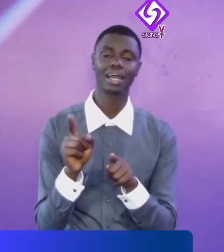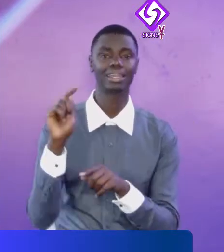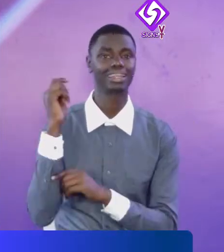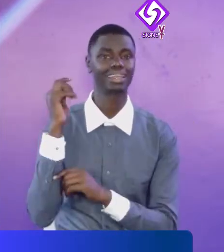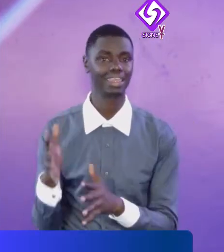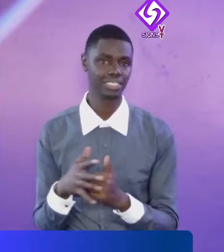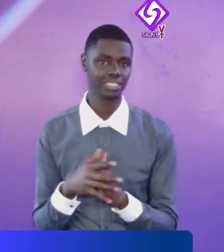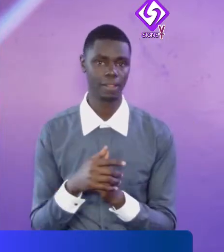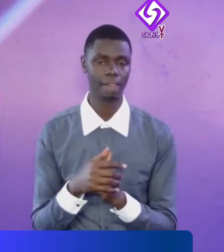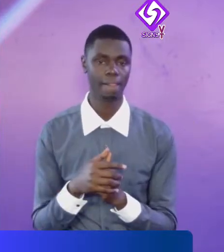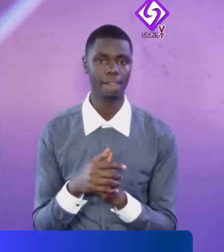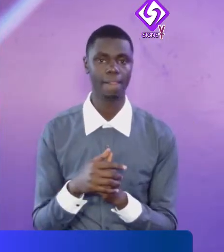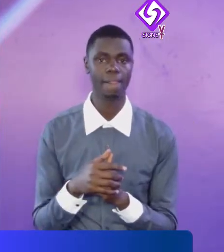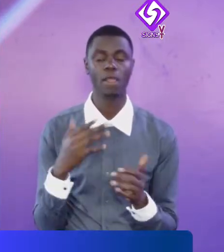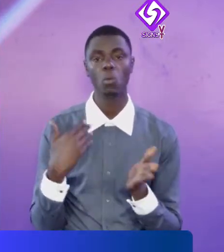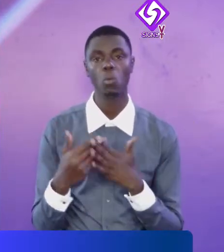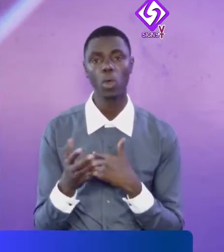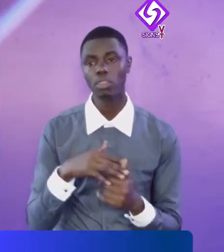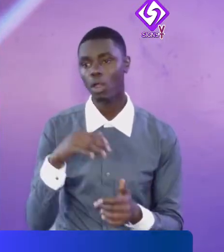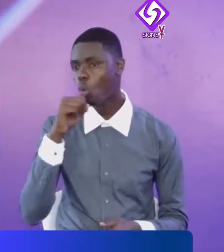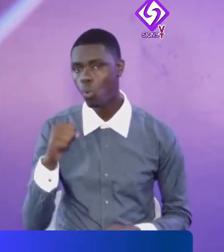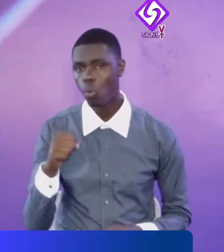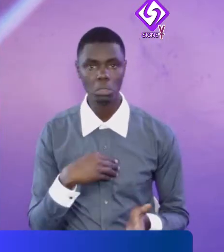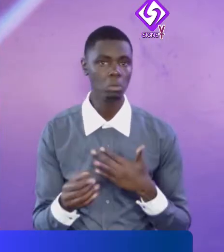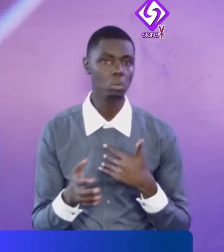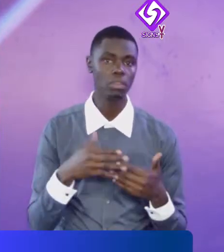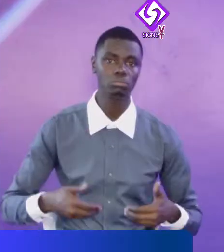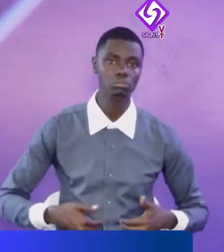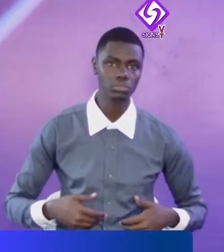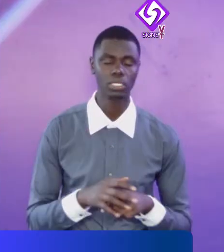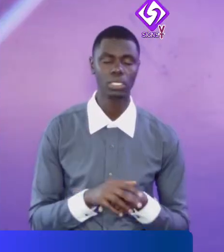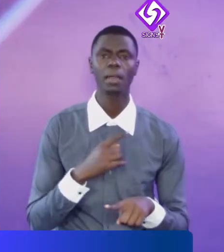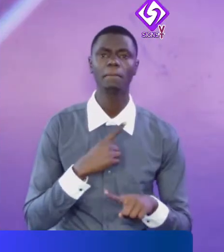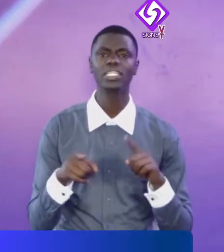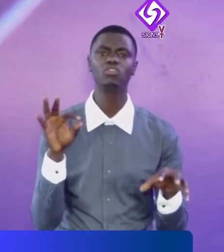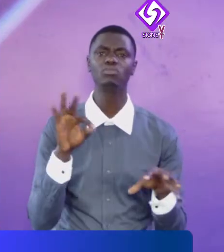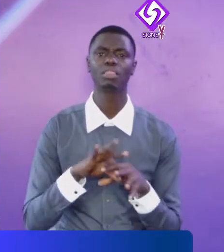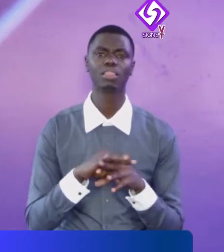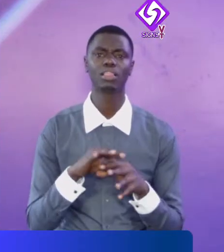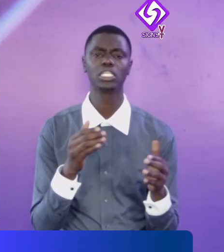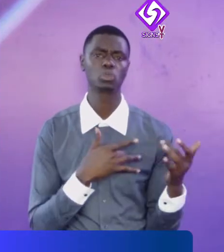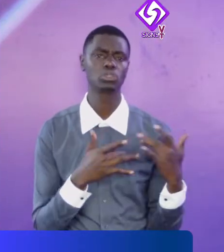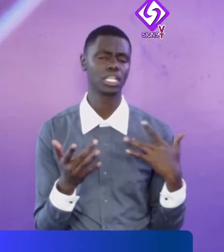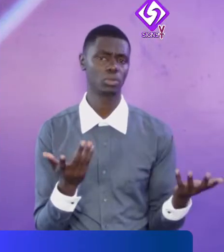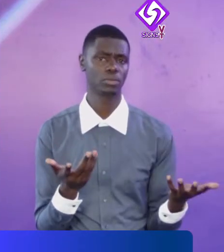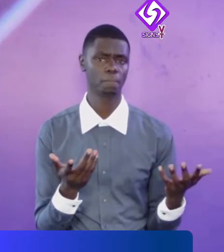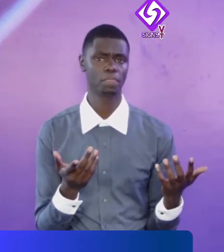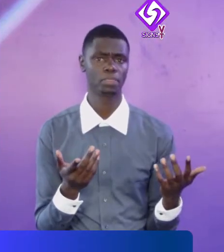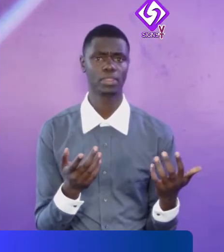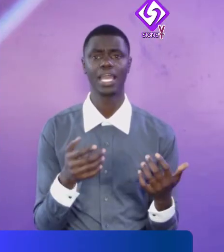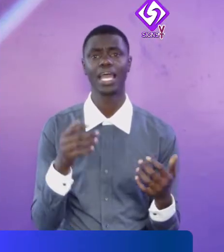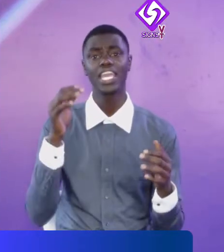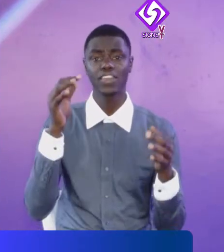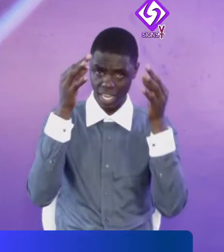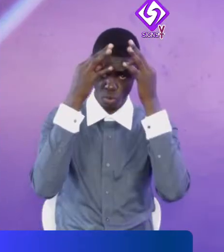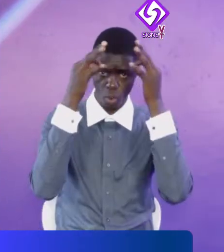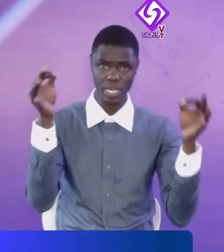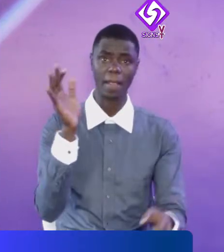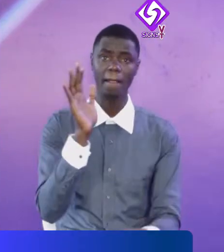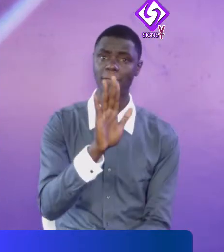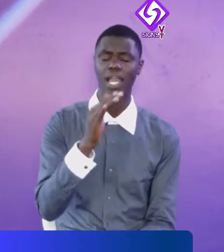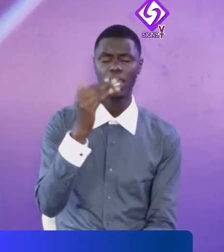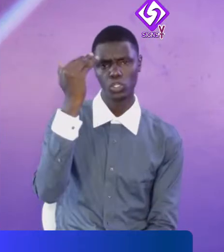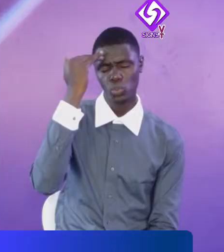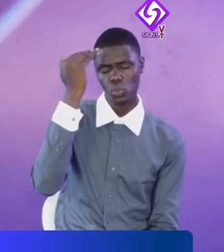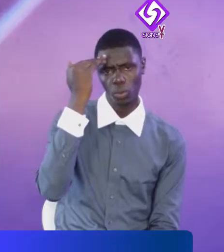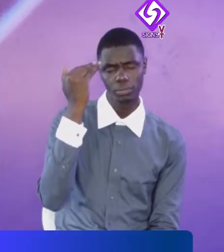change our ways. You know, when you do the same thing over and over again, it is considered insanity. But you see, even in your wedding, do you know